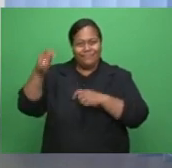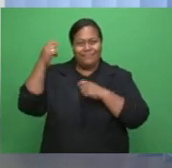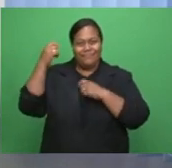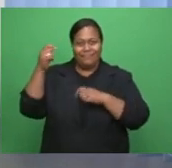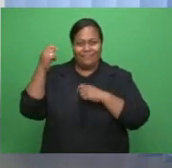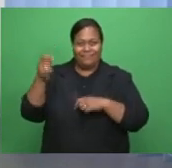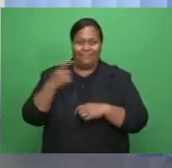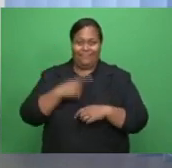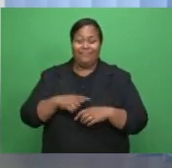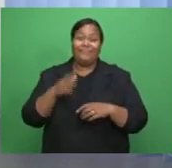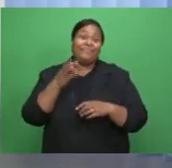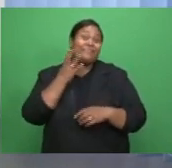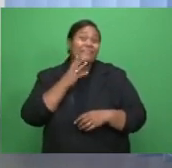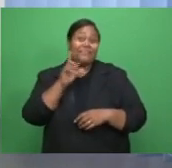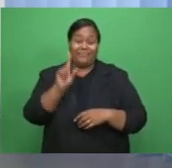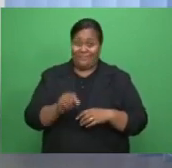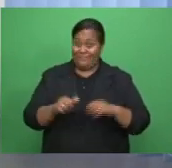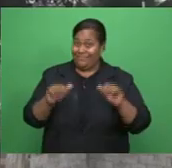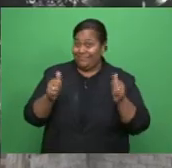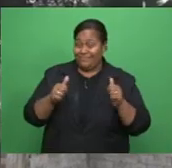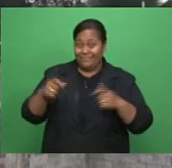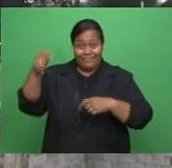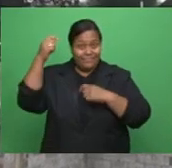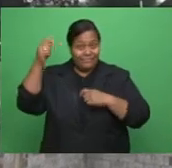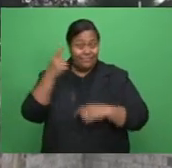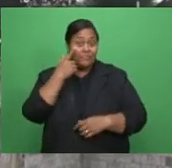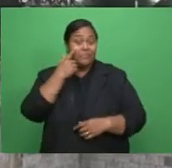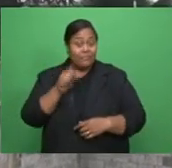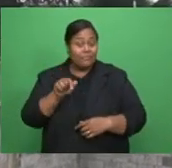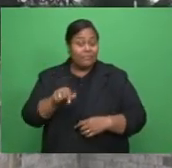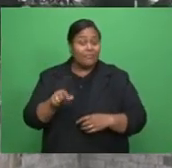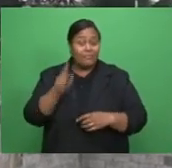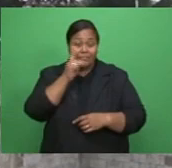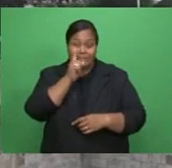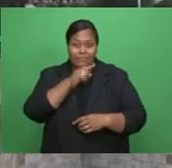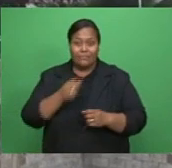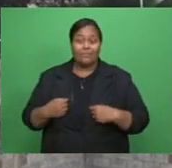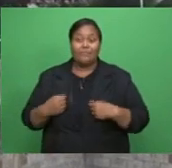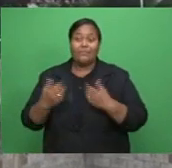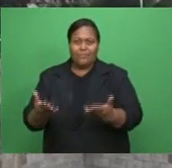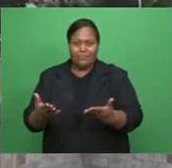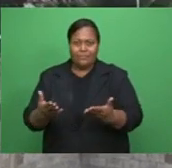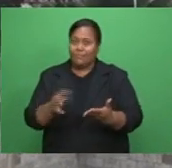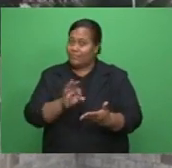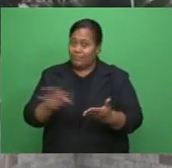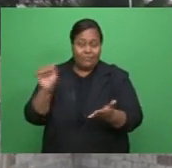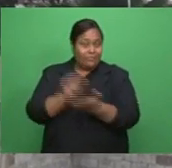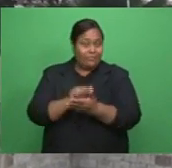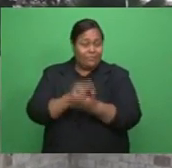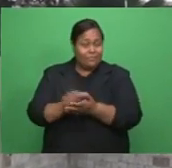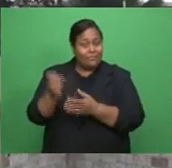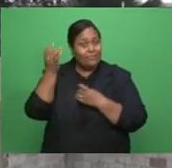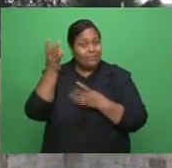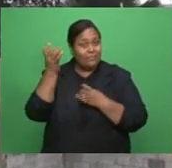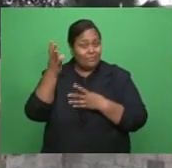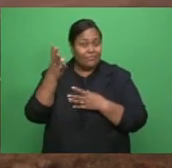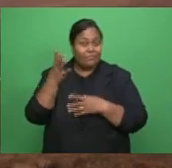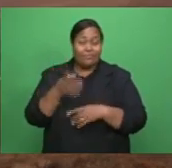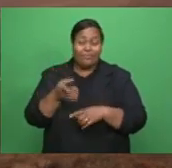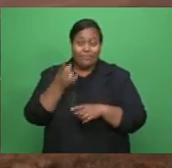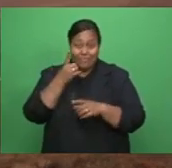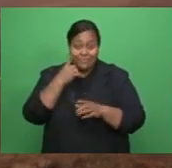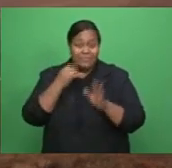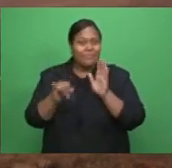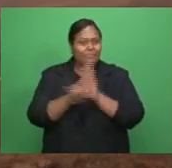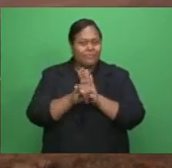incorrect information and all those things, the findings will be with us. And then I think with the board chair and after going to the ministry and the